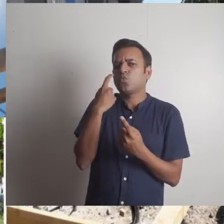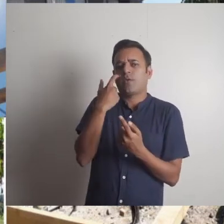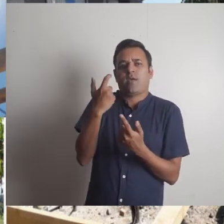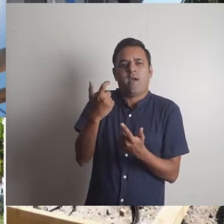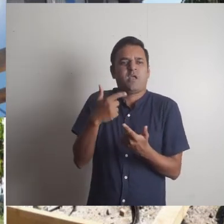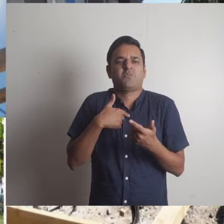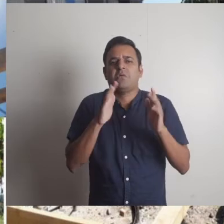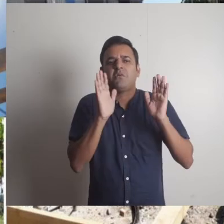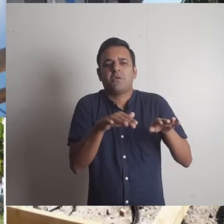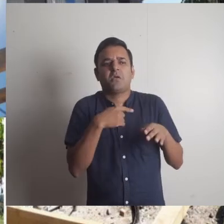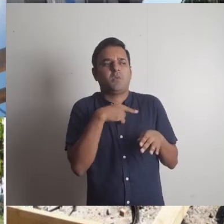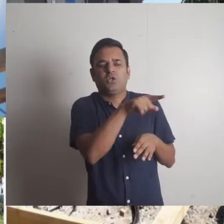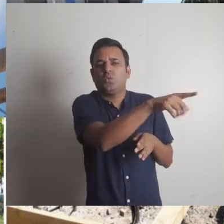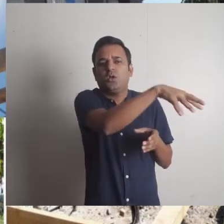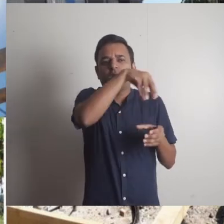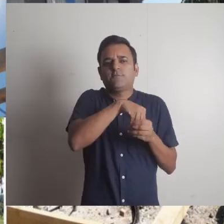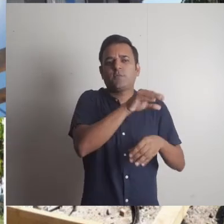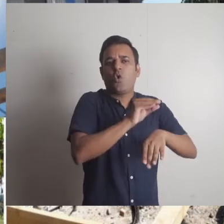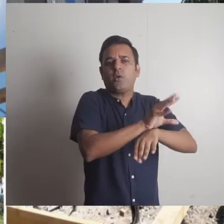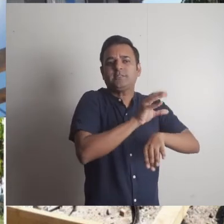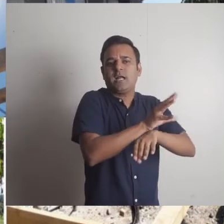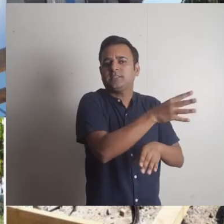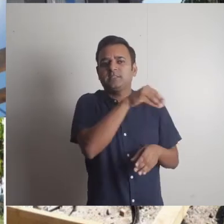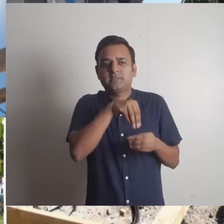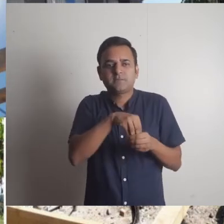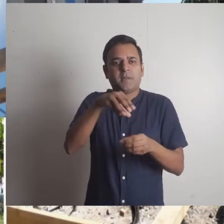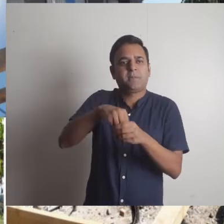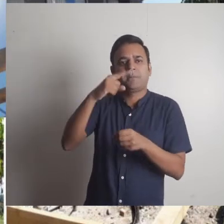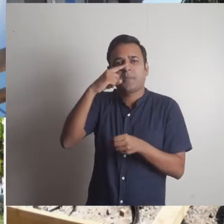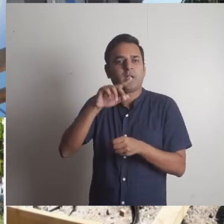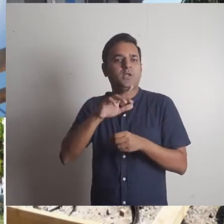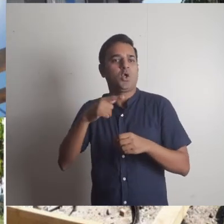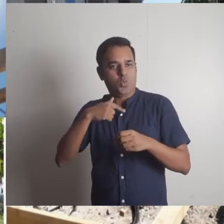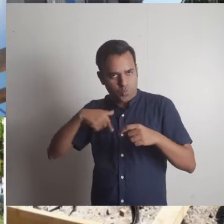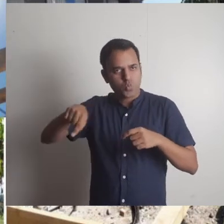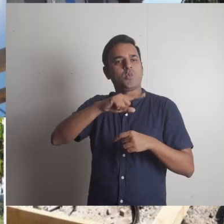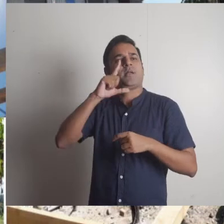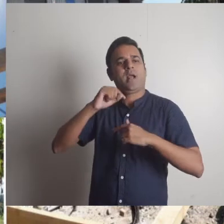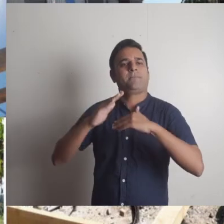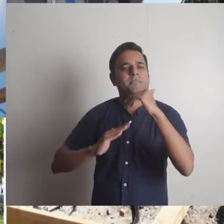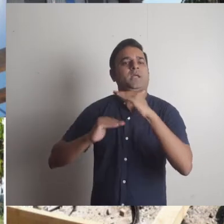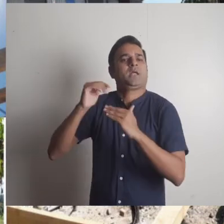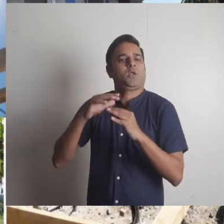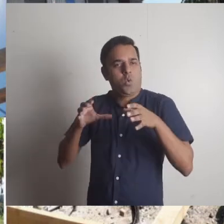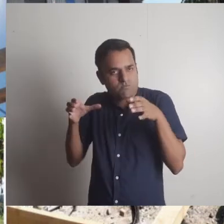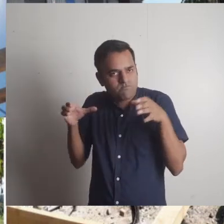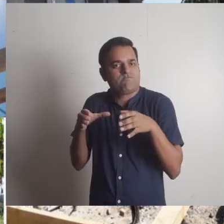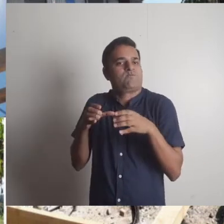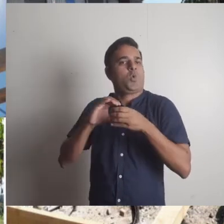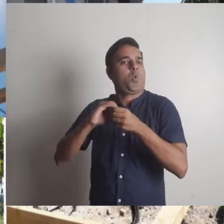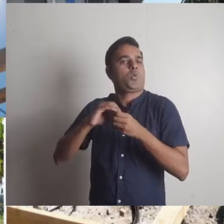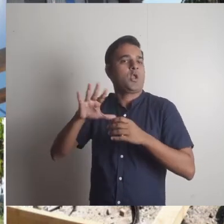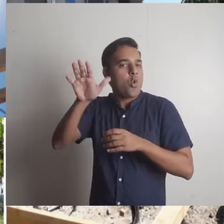from inside our network and our collectives, and that's what we've been trying to do from the beginnings. And one of the points I